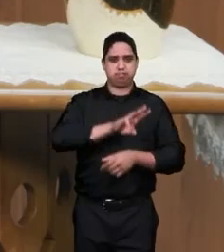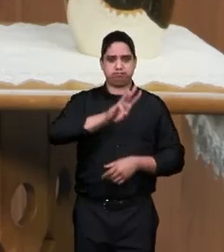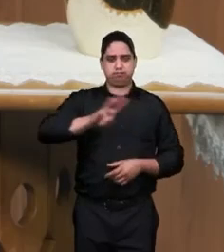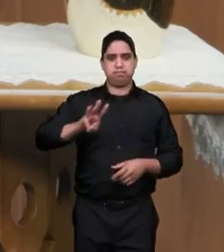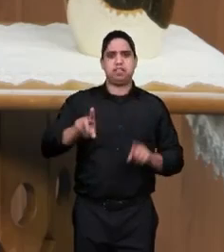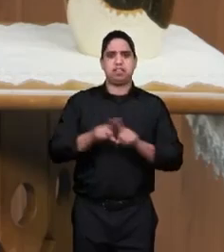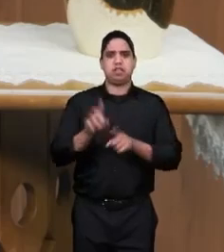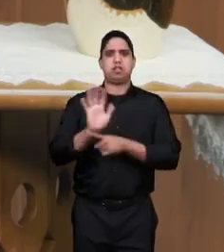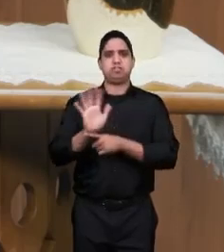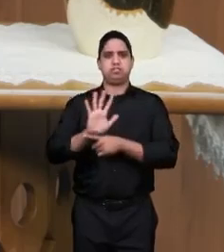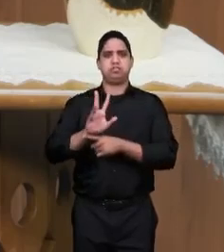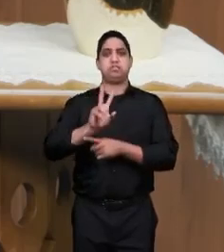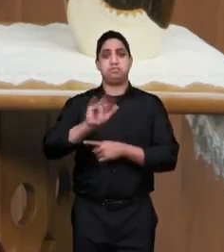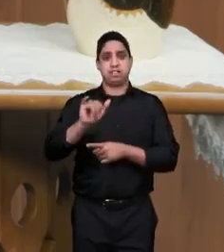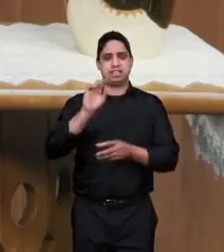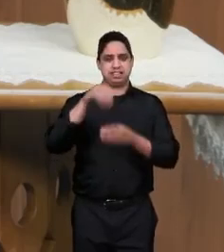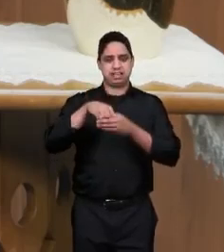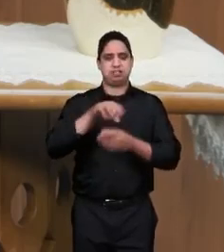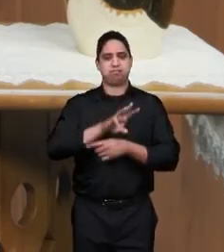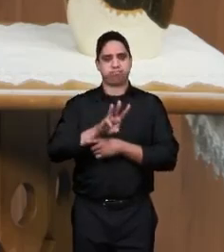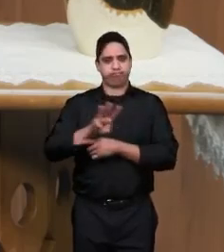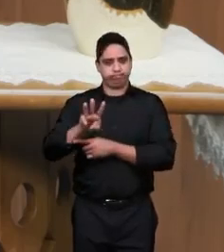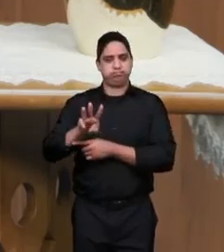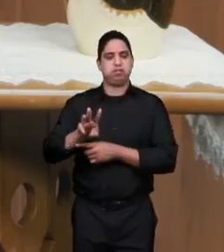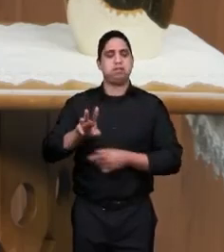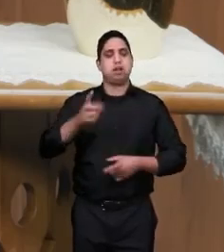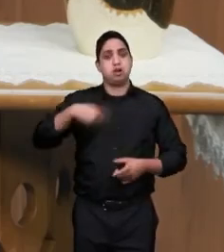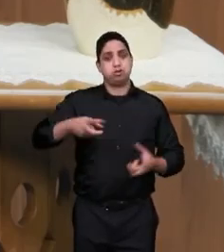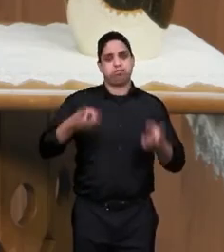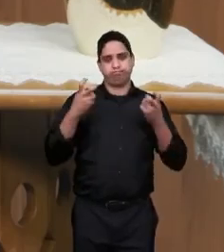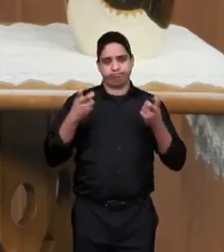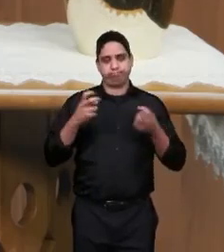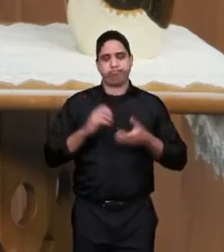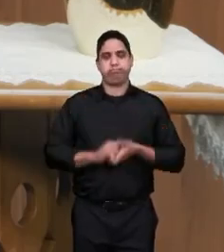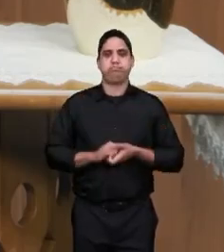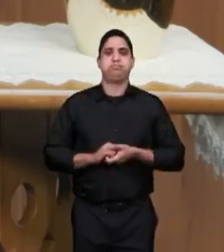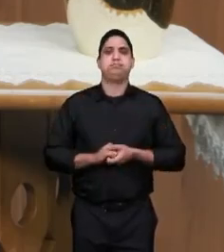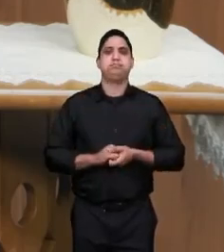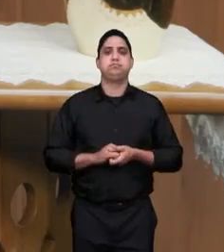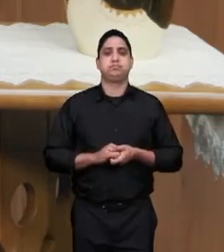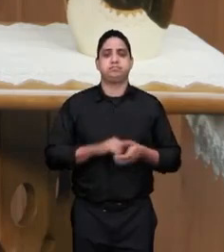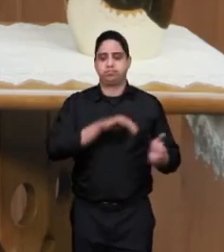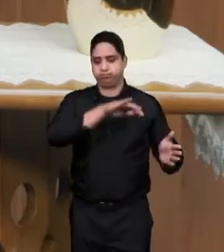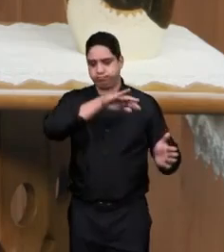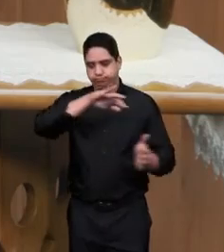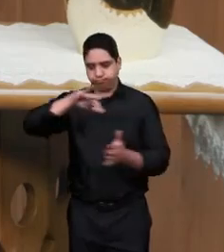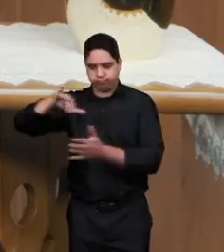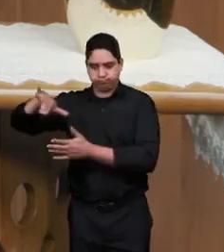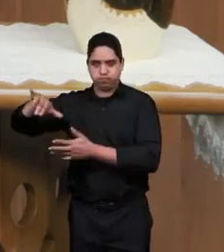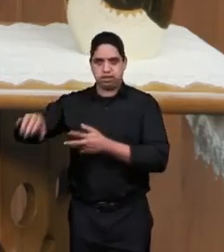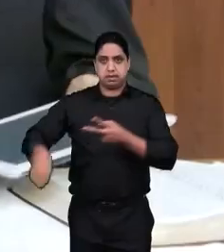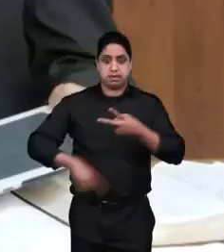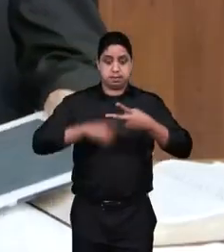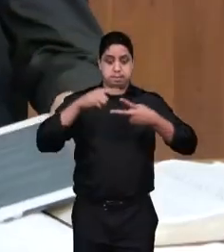the videos that'll be shared on our website with their collaborations. Let's go now to the second question. The